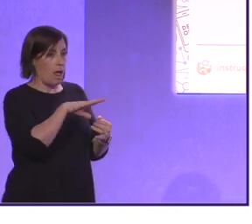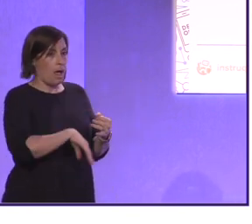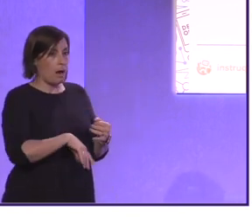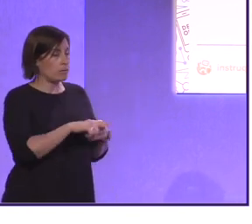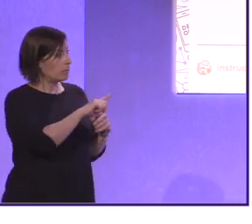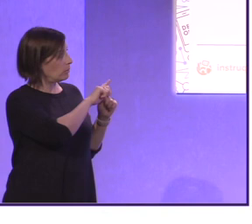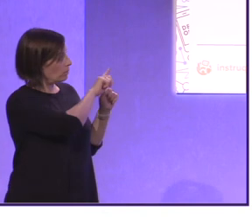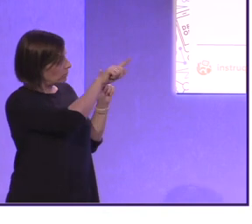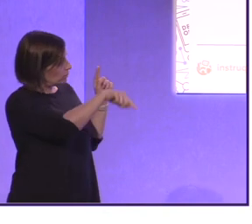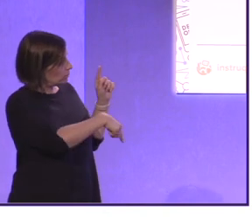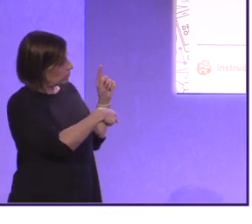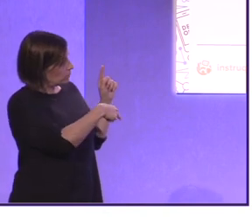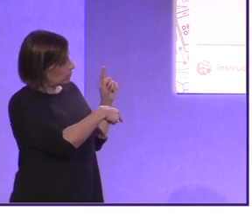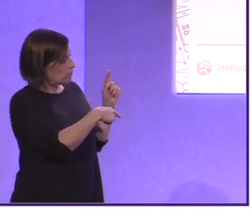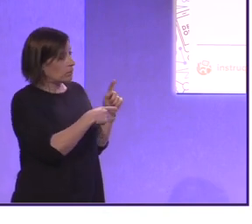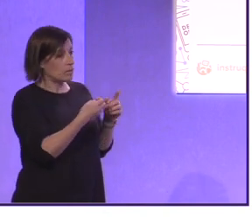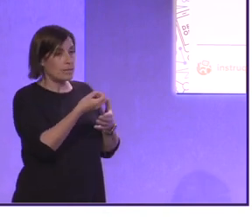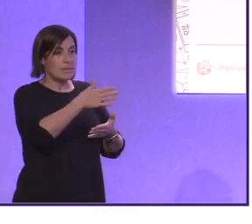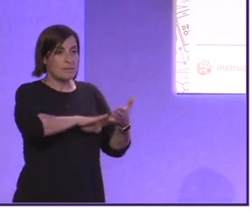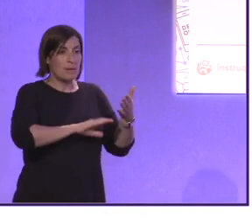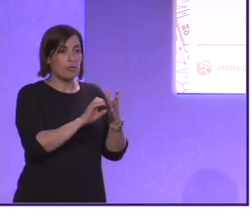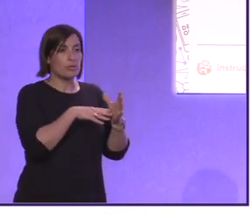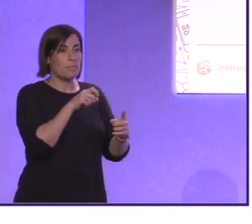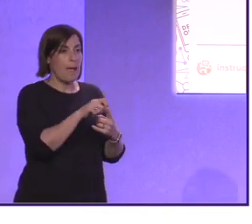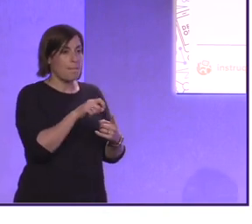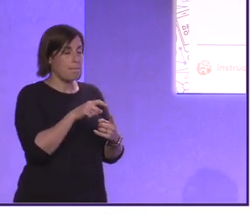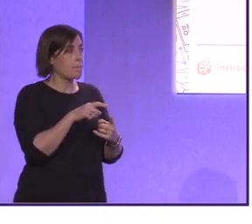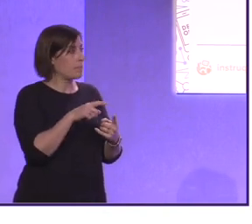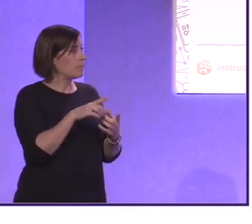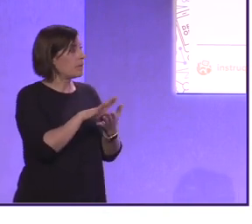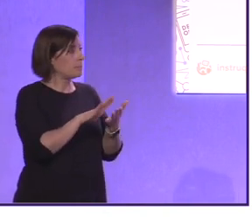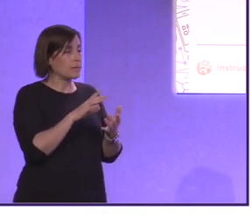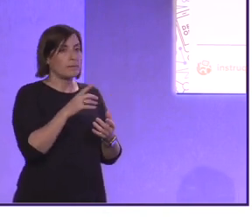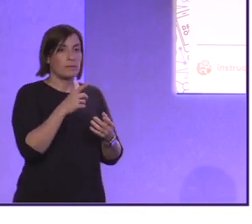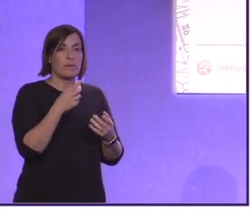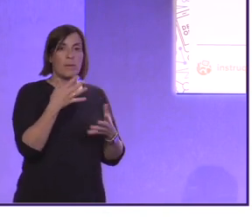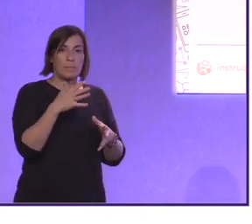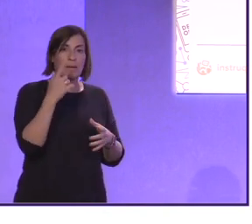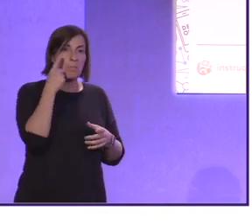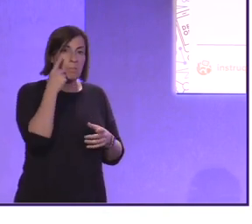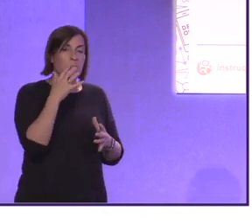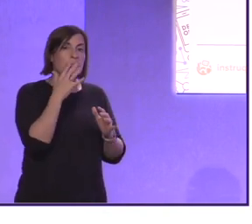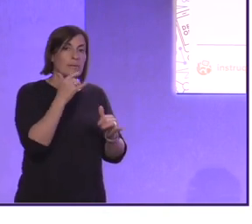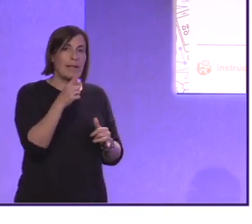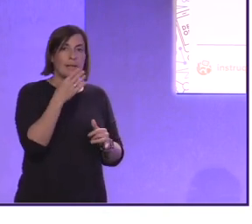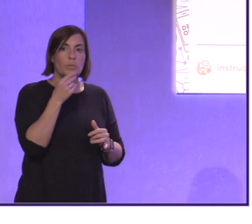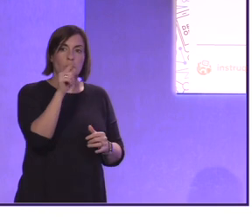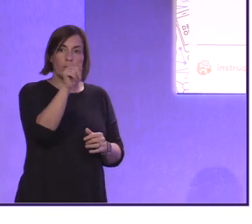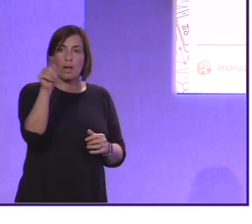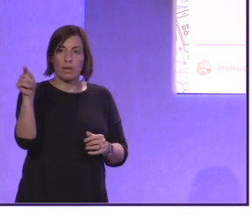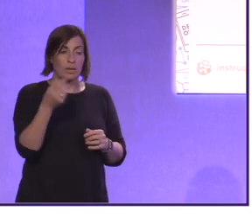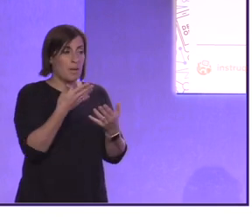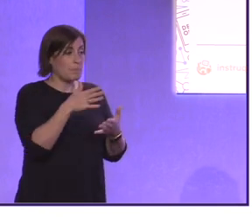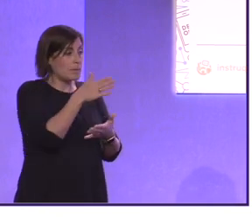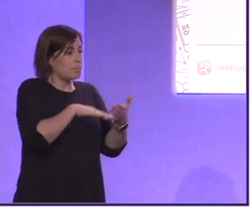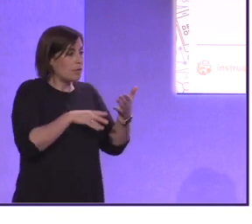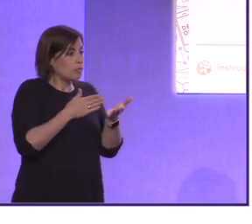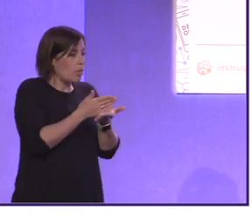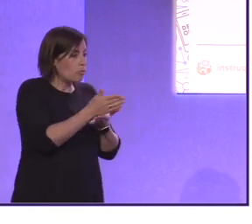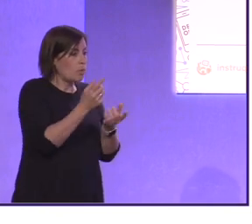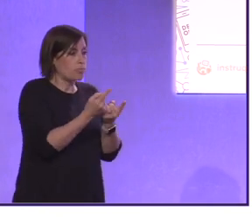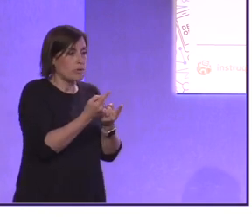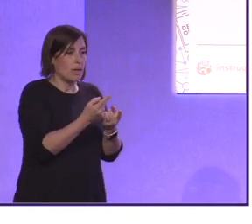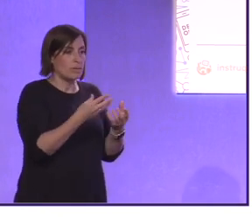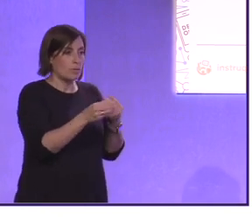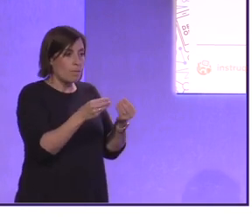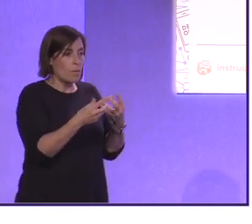we have an experience that customers or users actually use, and we can use experience maps to visualize and model that, and we